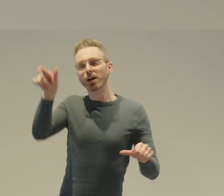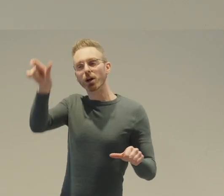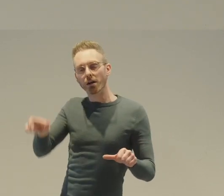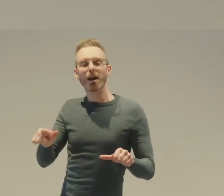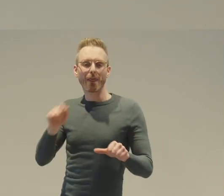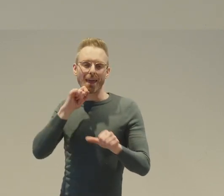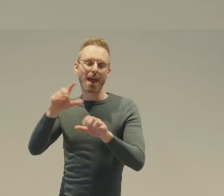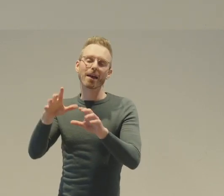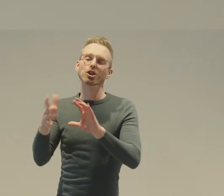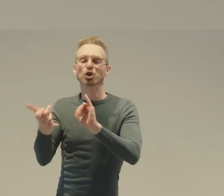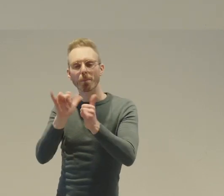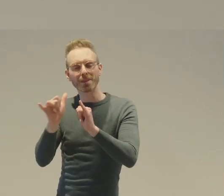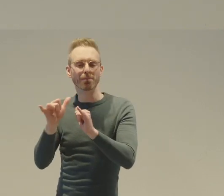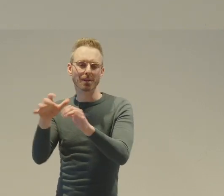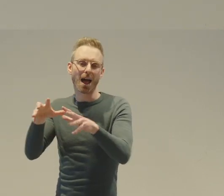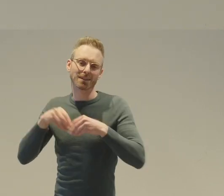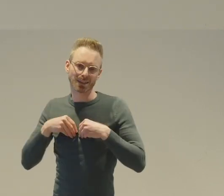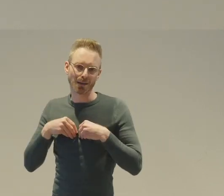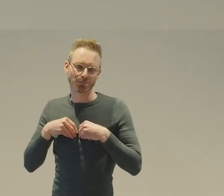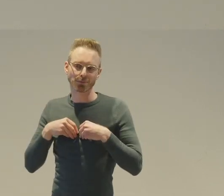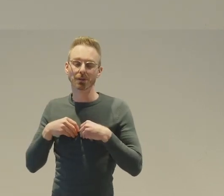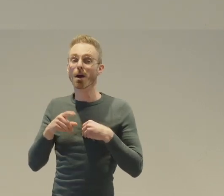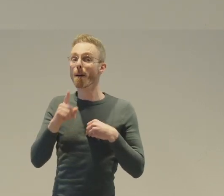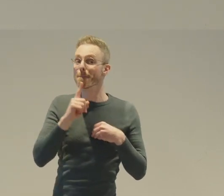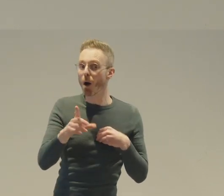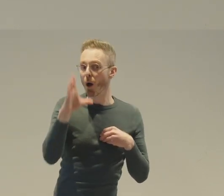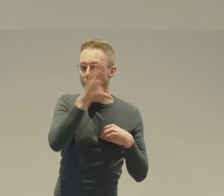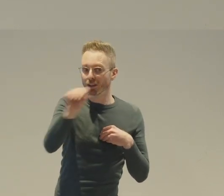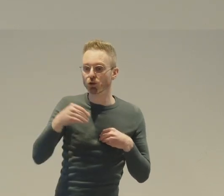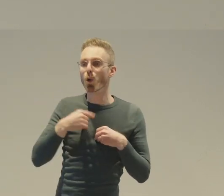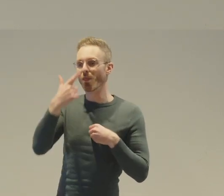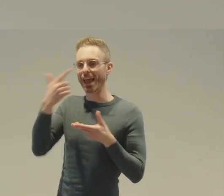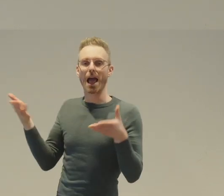do. But just be aware of that. They can close the application and you have to start again.